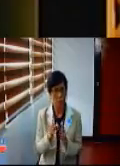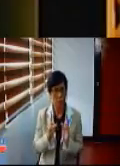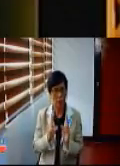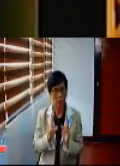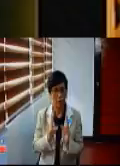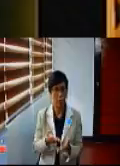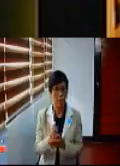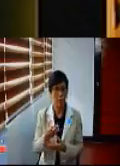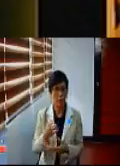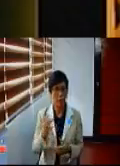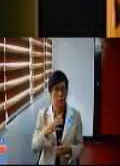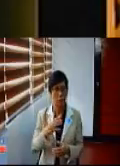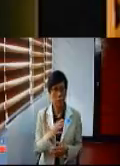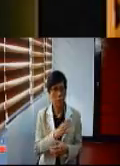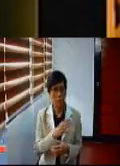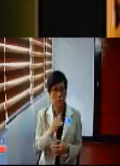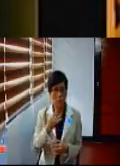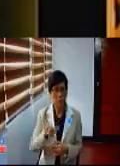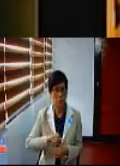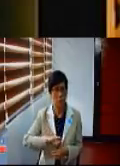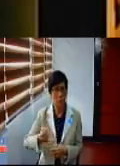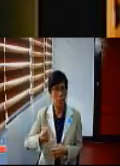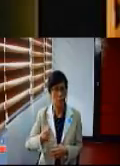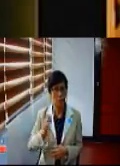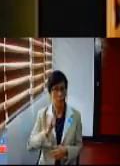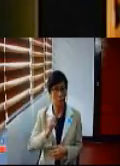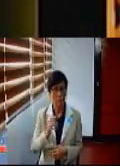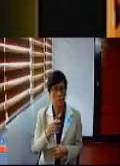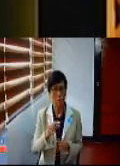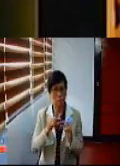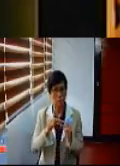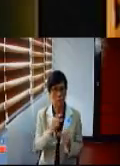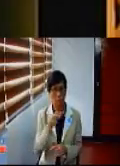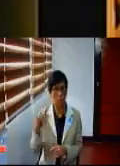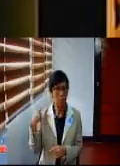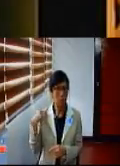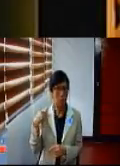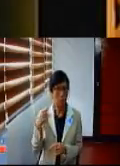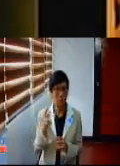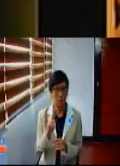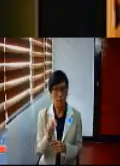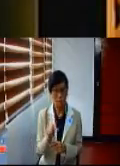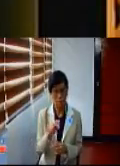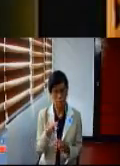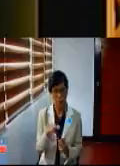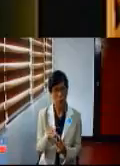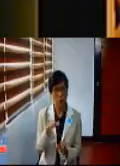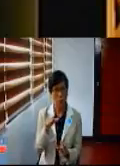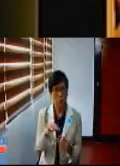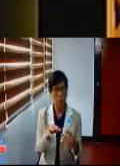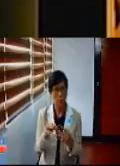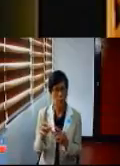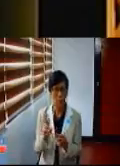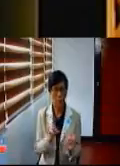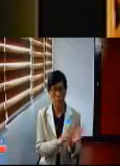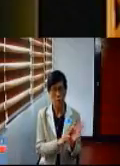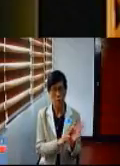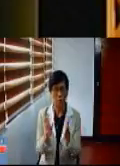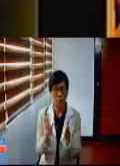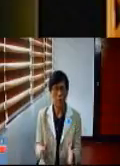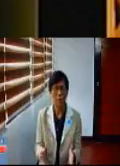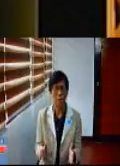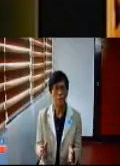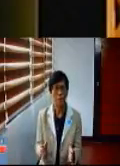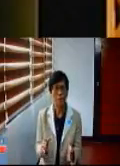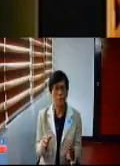Council, invited the Secretary General of the United Nations to appoint a special representative to be able to